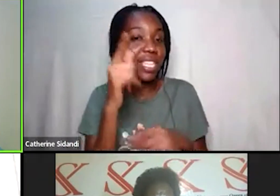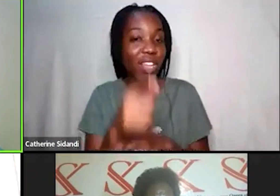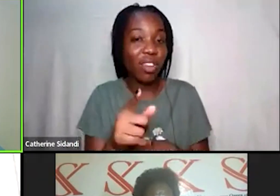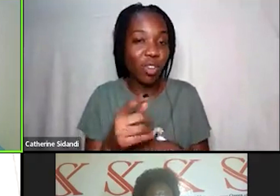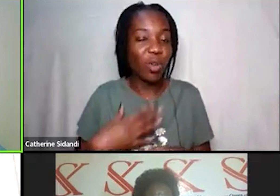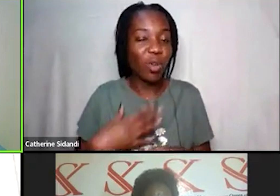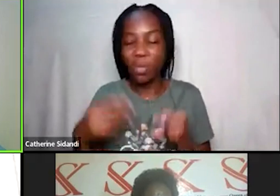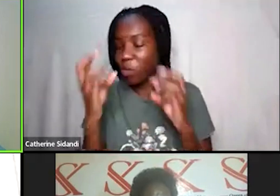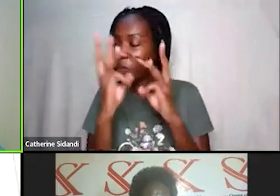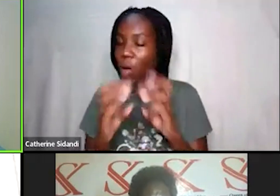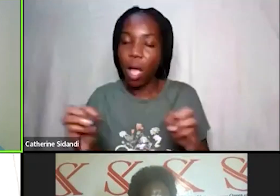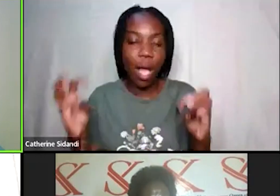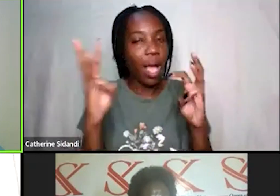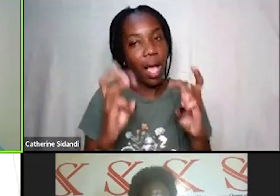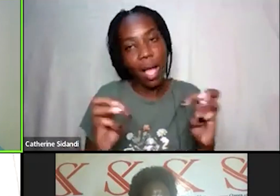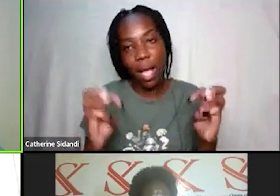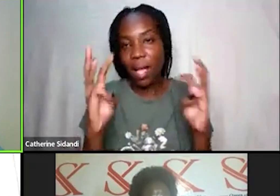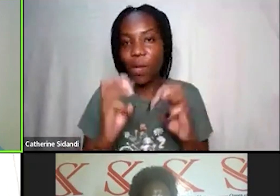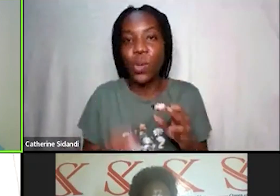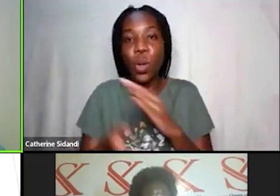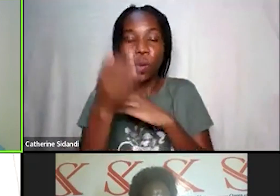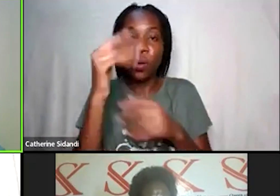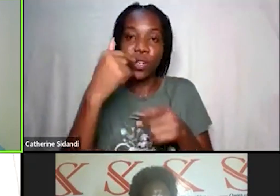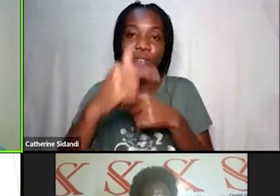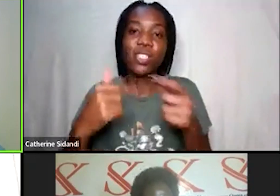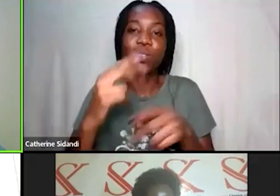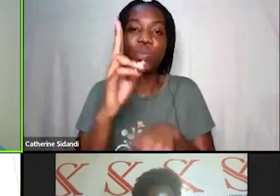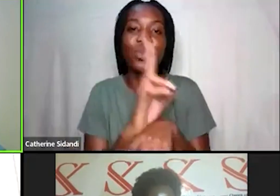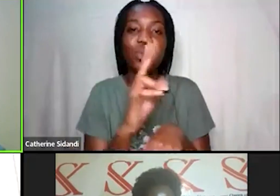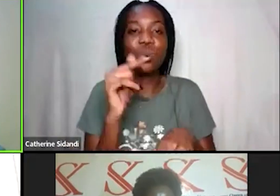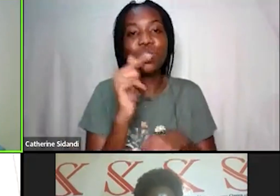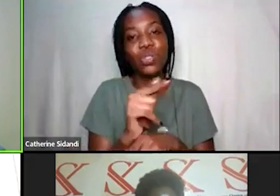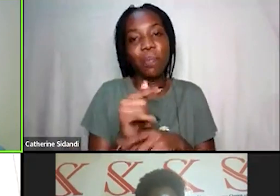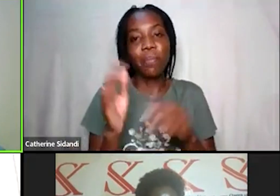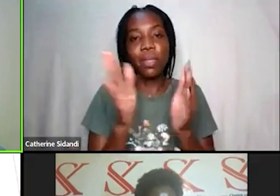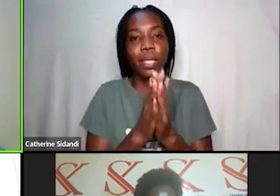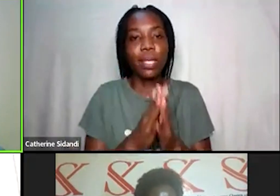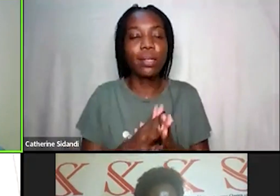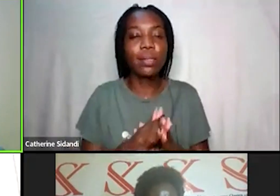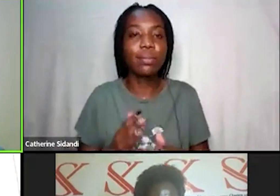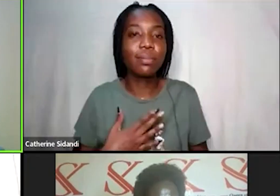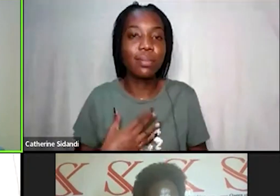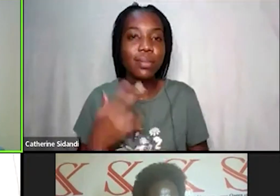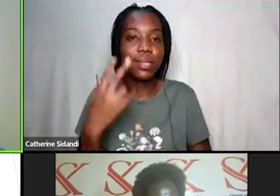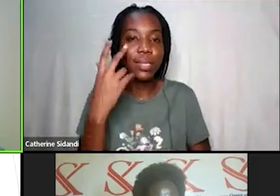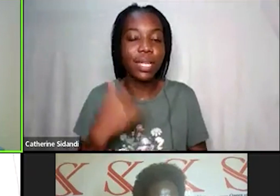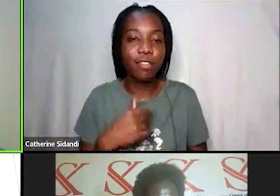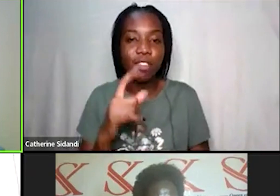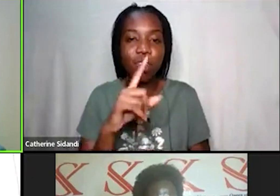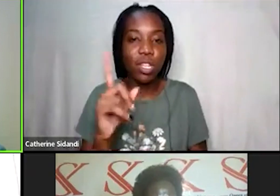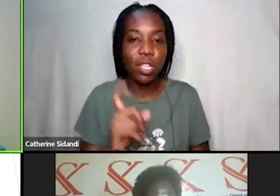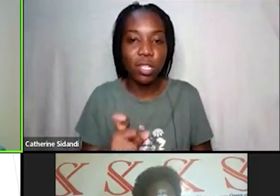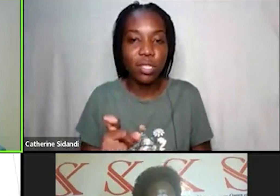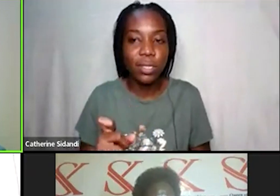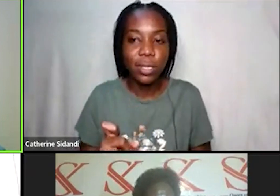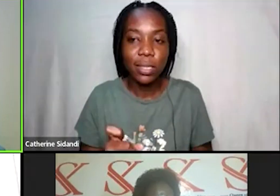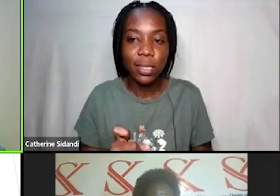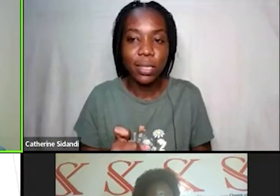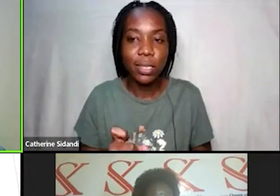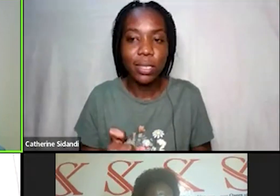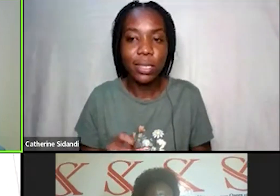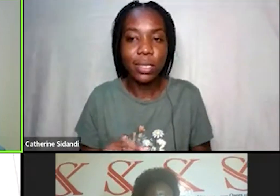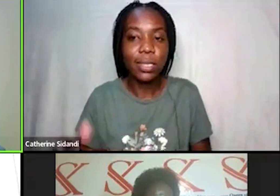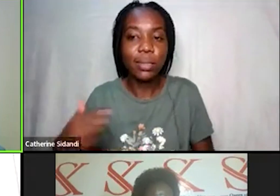am just, yeah, may God continue using you. And let me see, I think we have a question here. Somebody is saying, what should